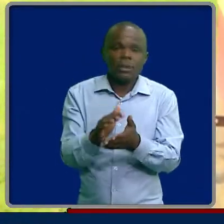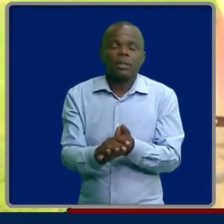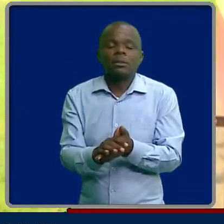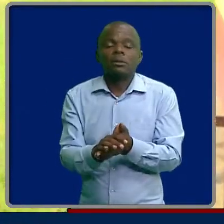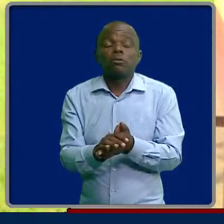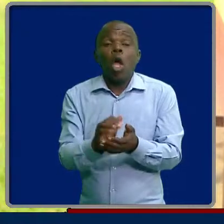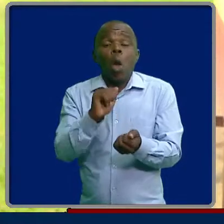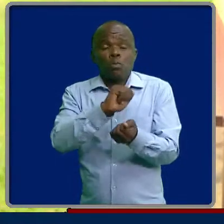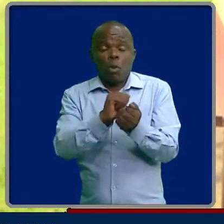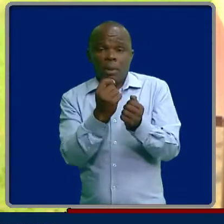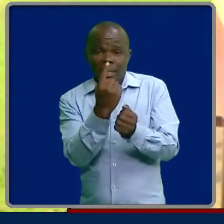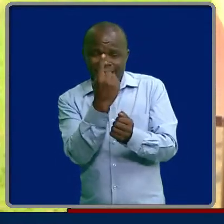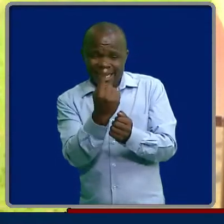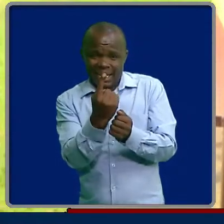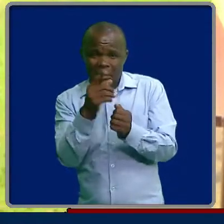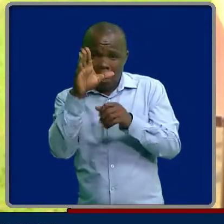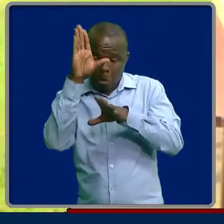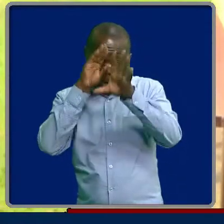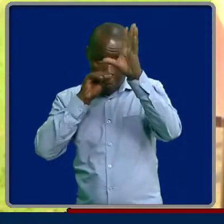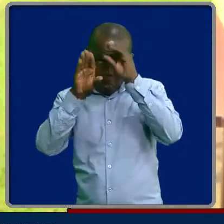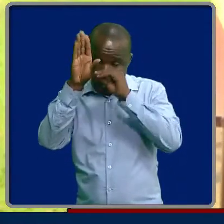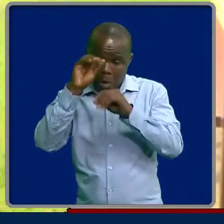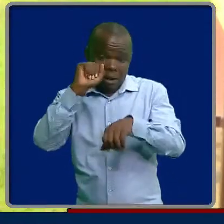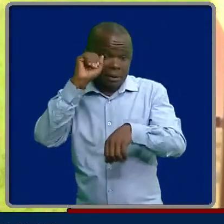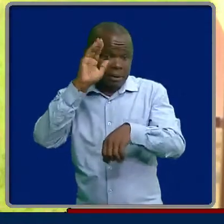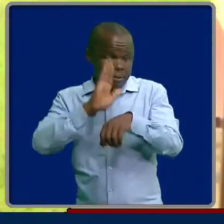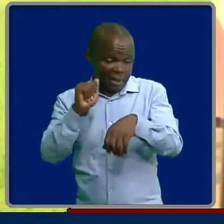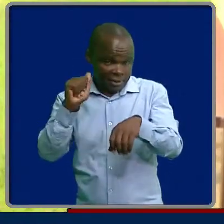And this is a platform.